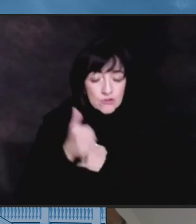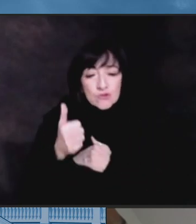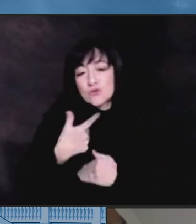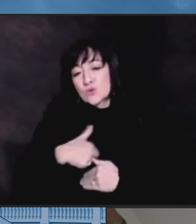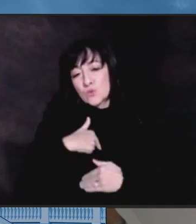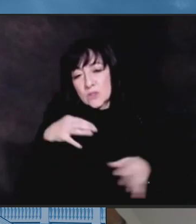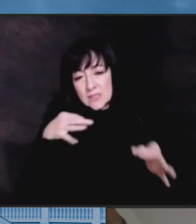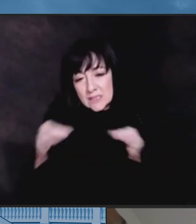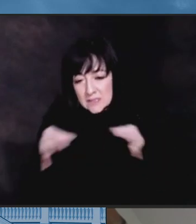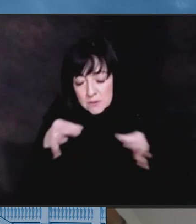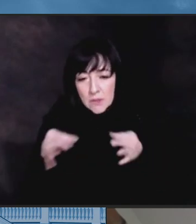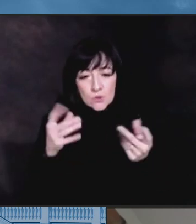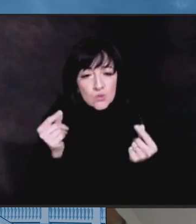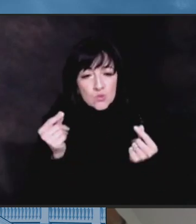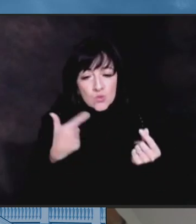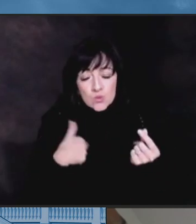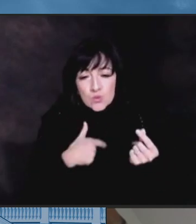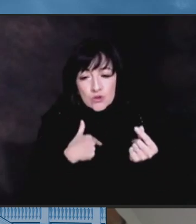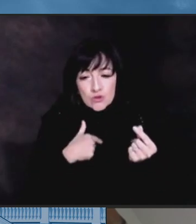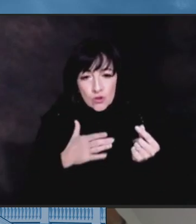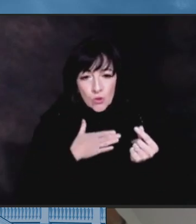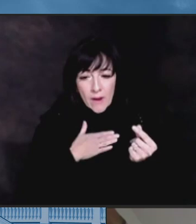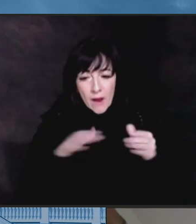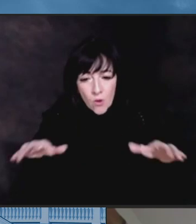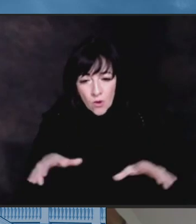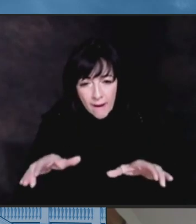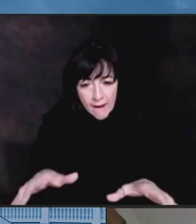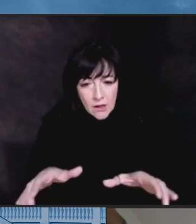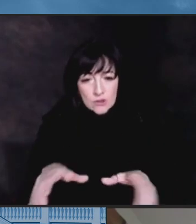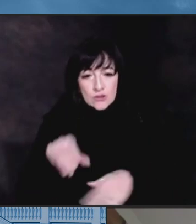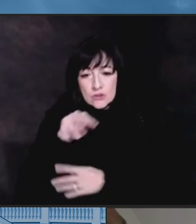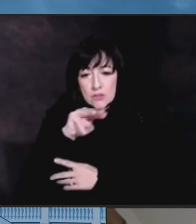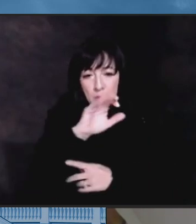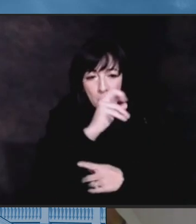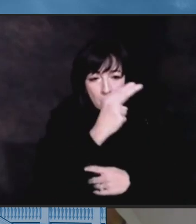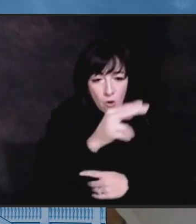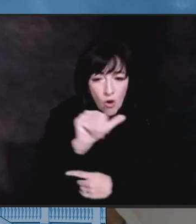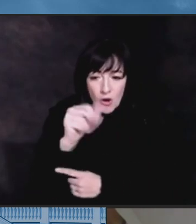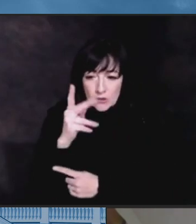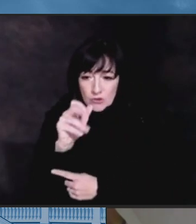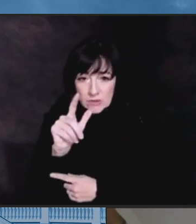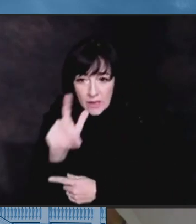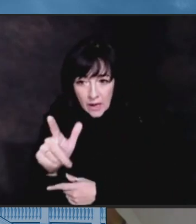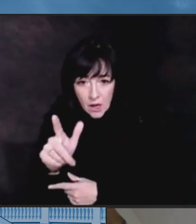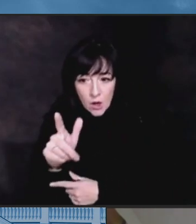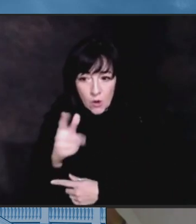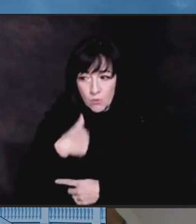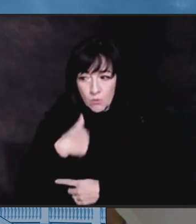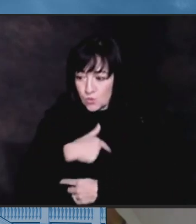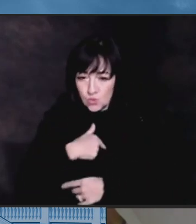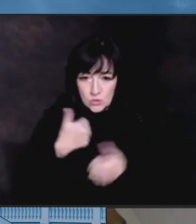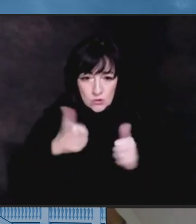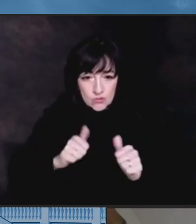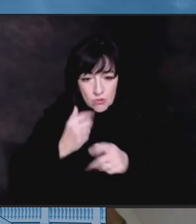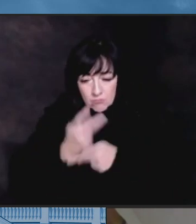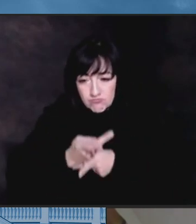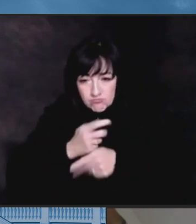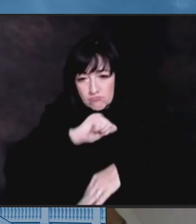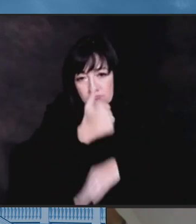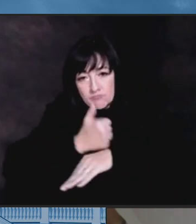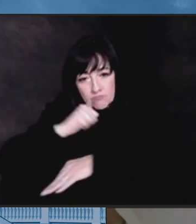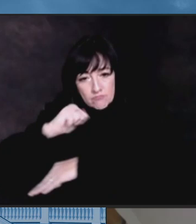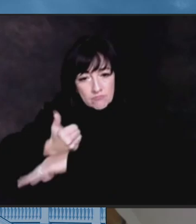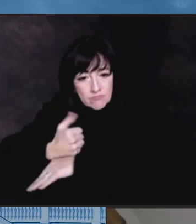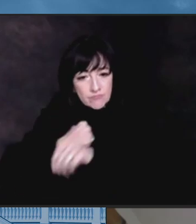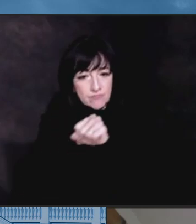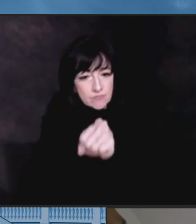run-up back in March and April to that peak at the end of April were geared towards